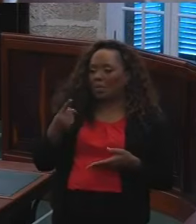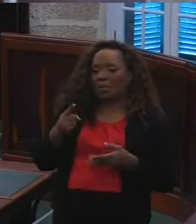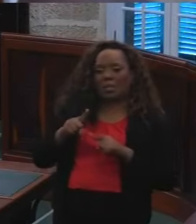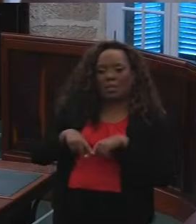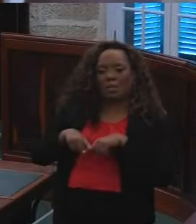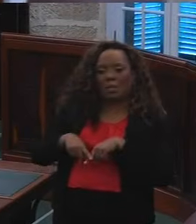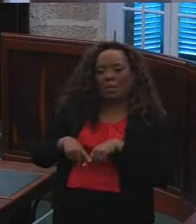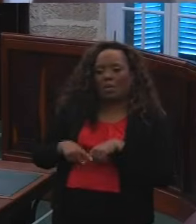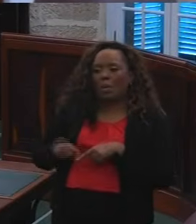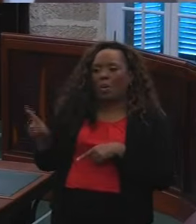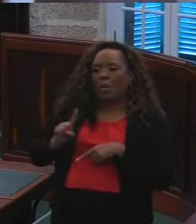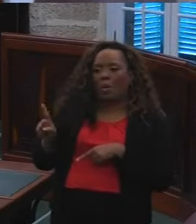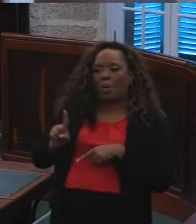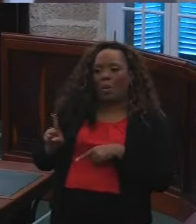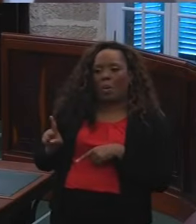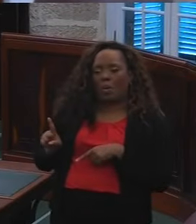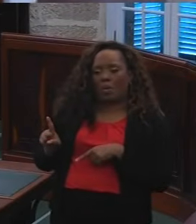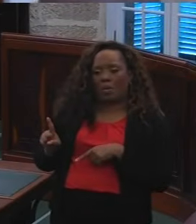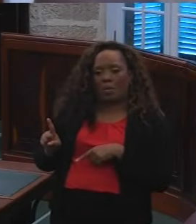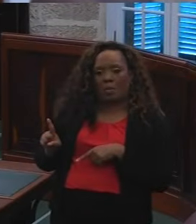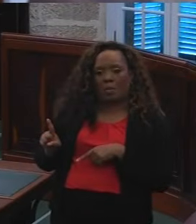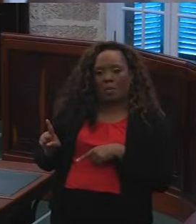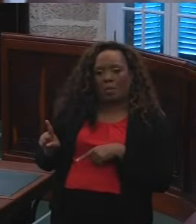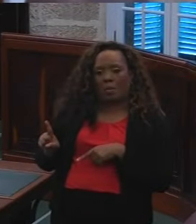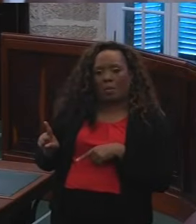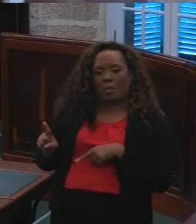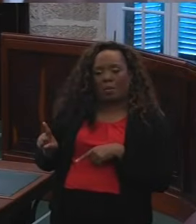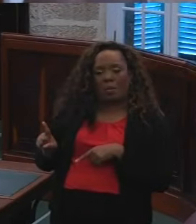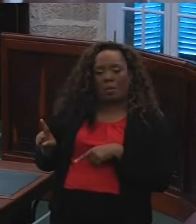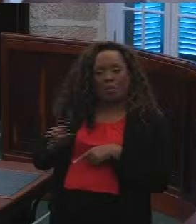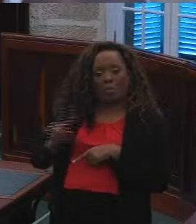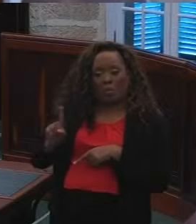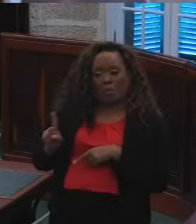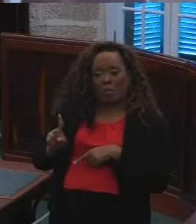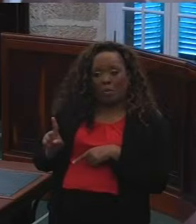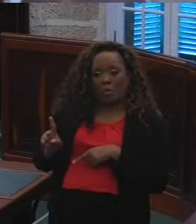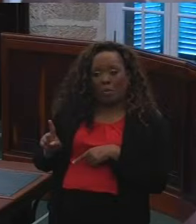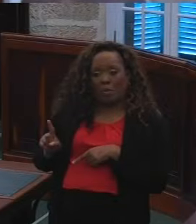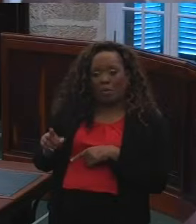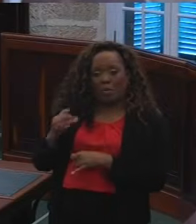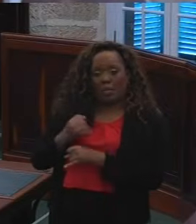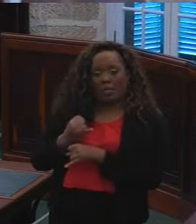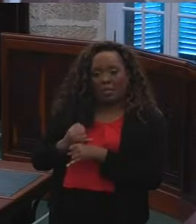the physical layout of the facilities. And these other services may include